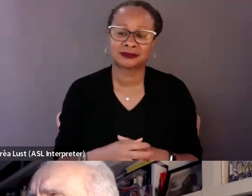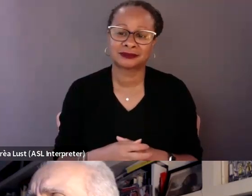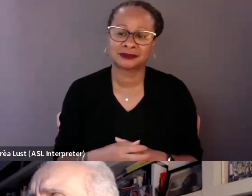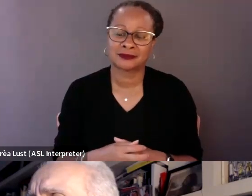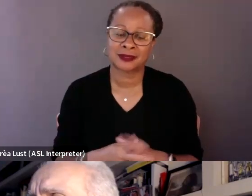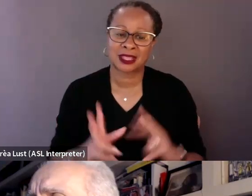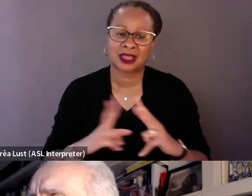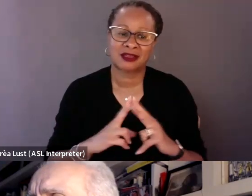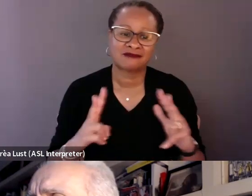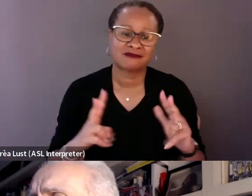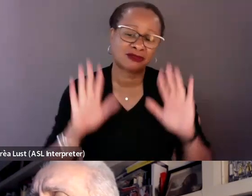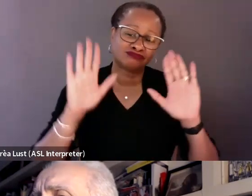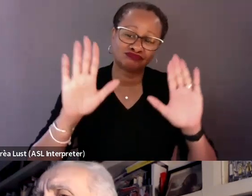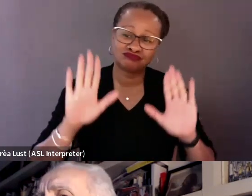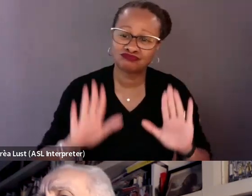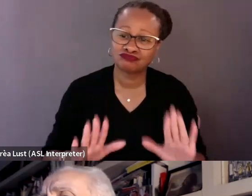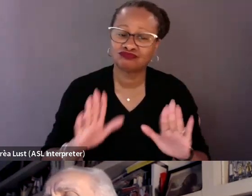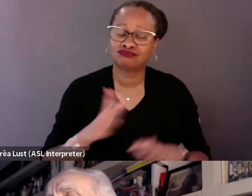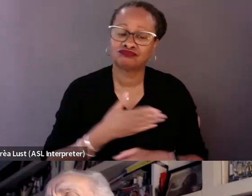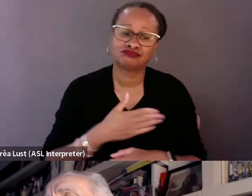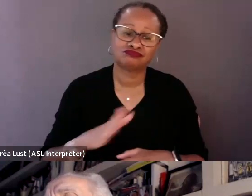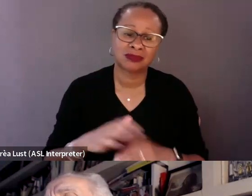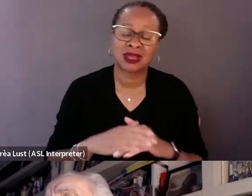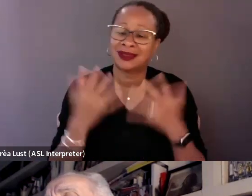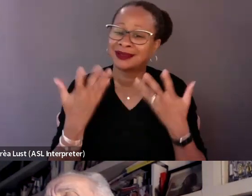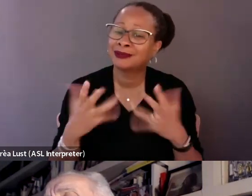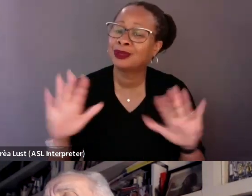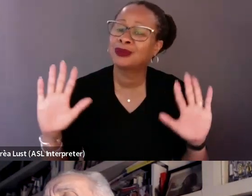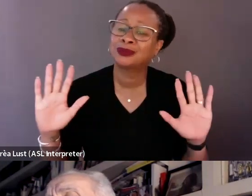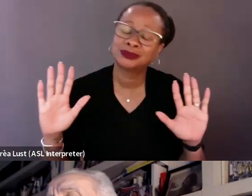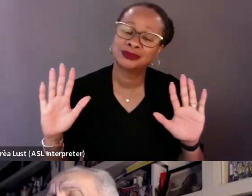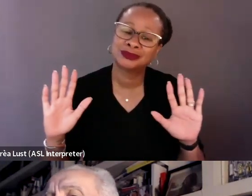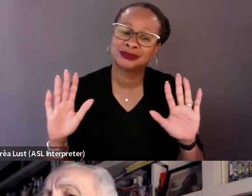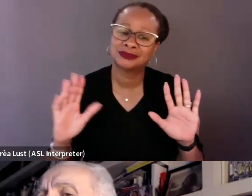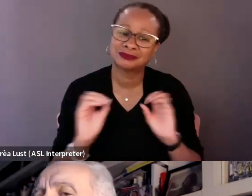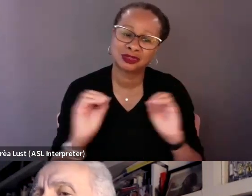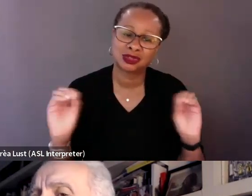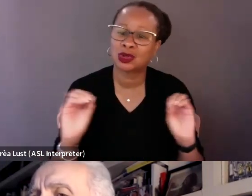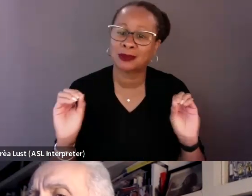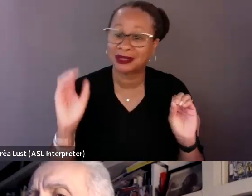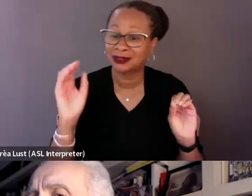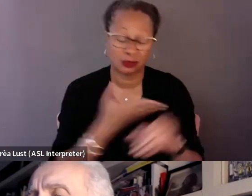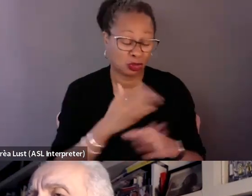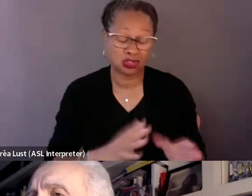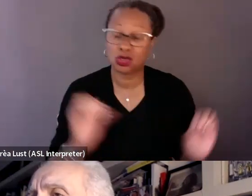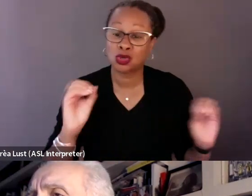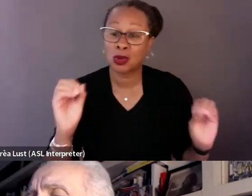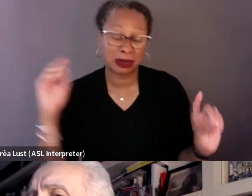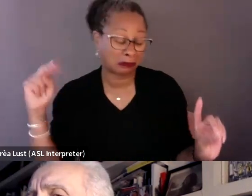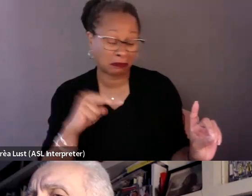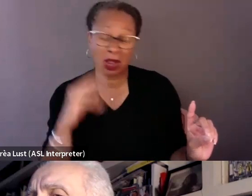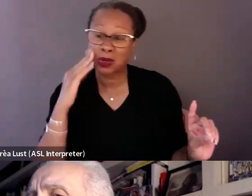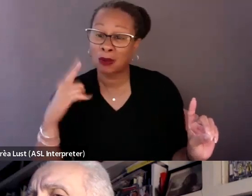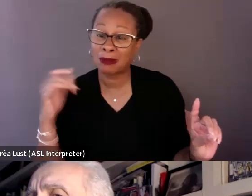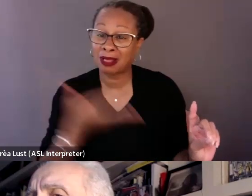very great musician, completely nobody know, and with a